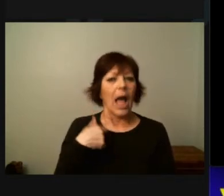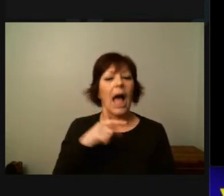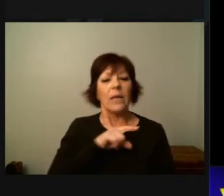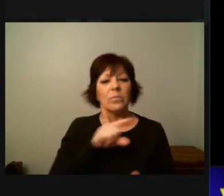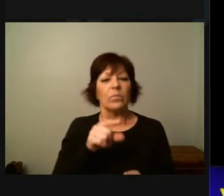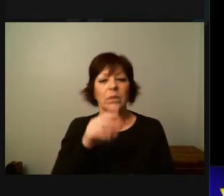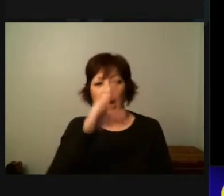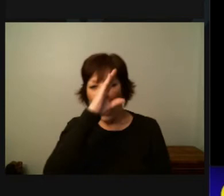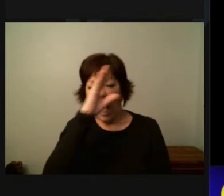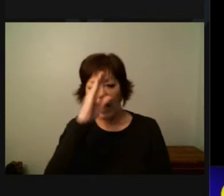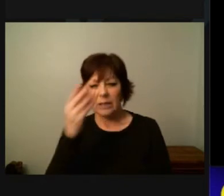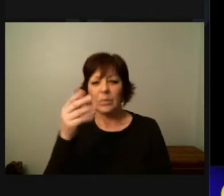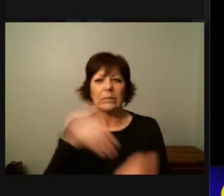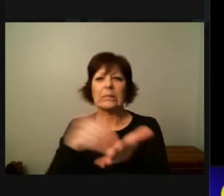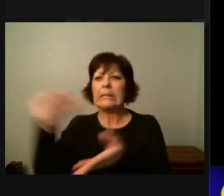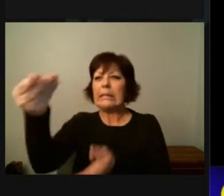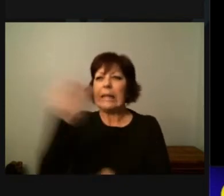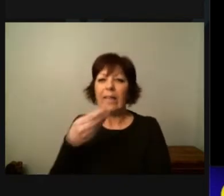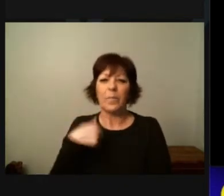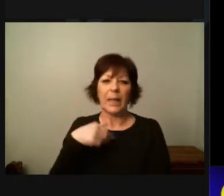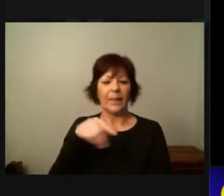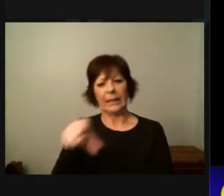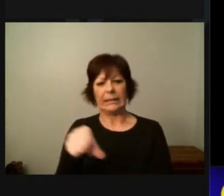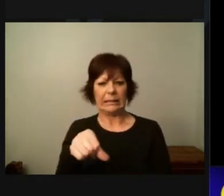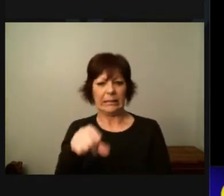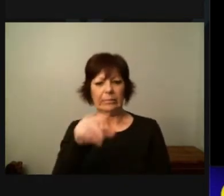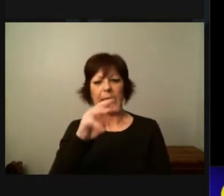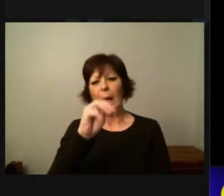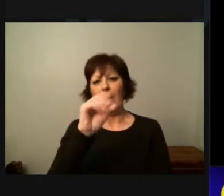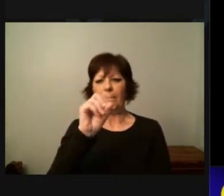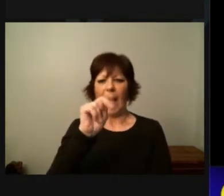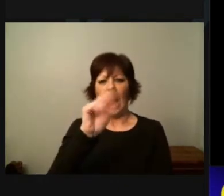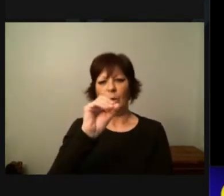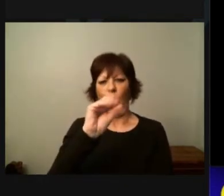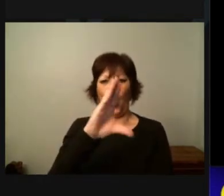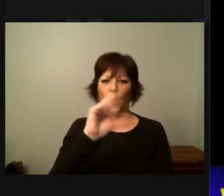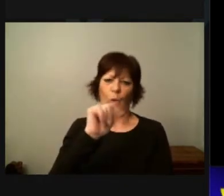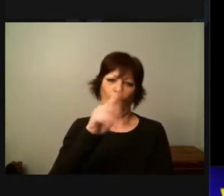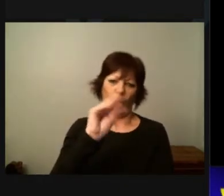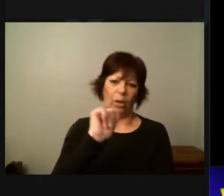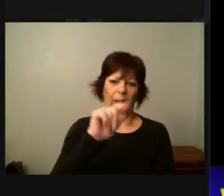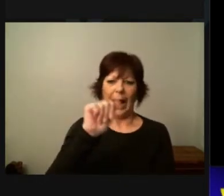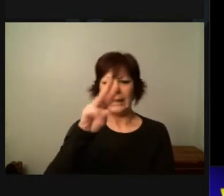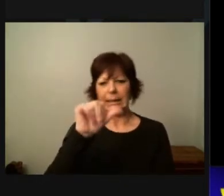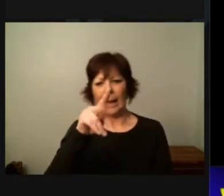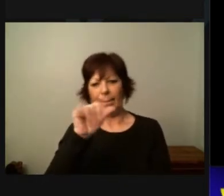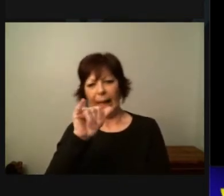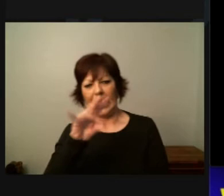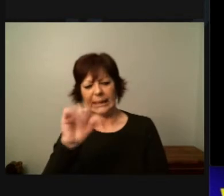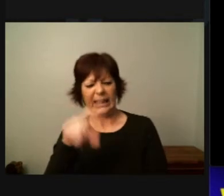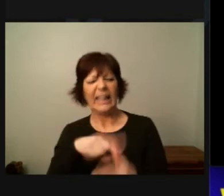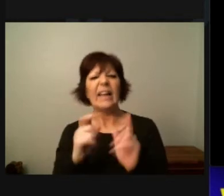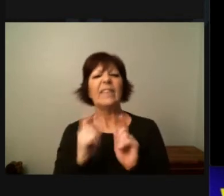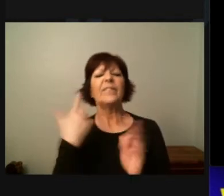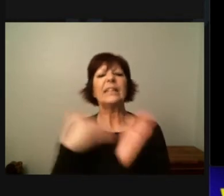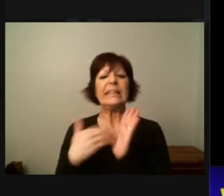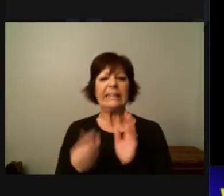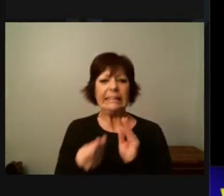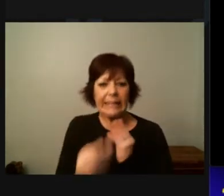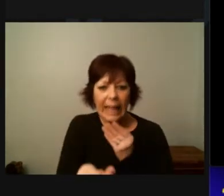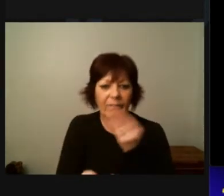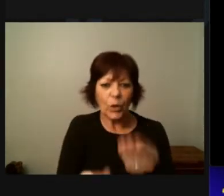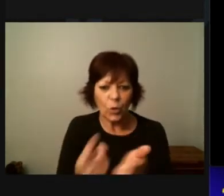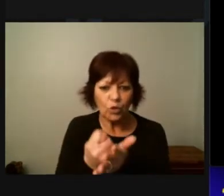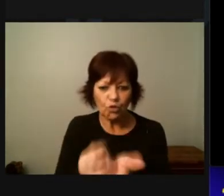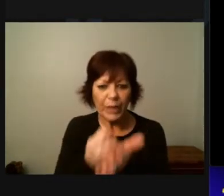monoclonal antibodies, big words there, big money right there, or convalescent plasma, you'll be